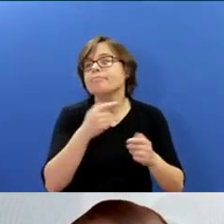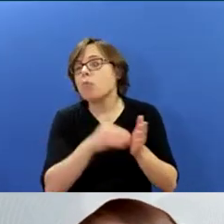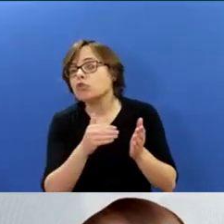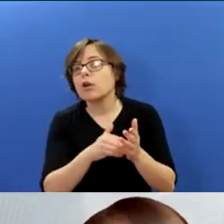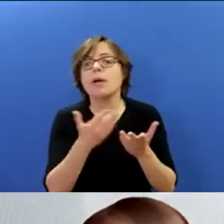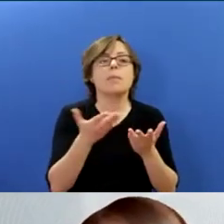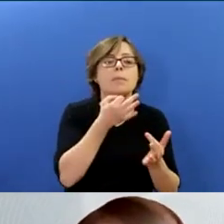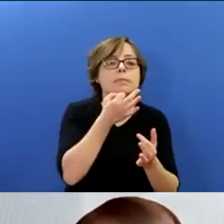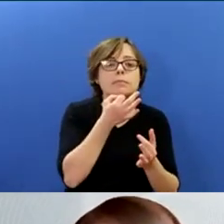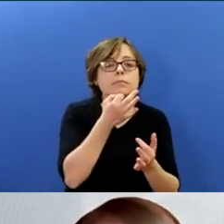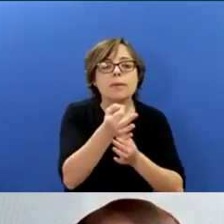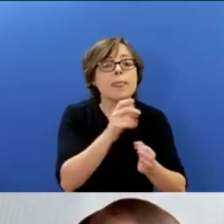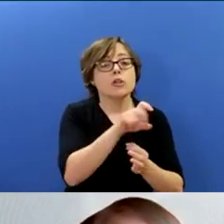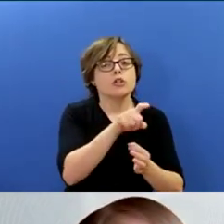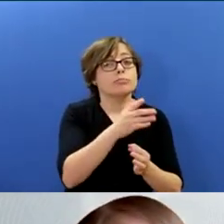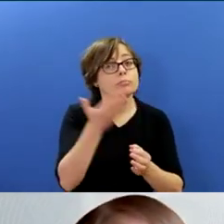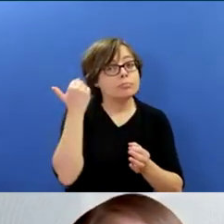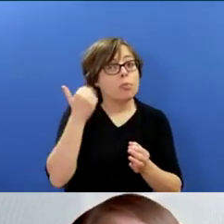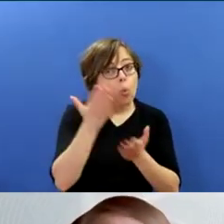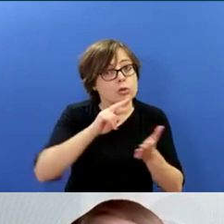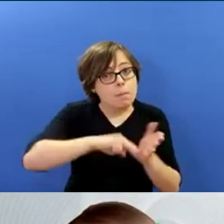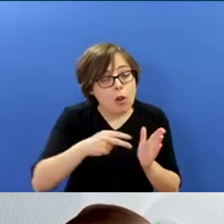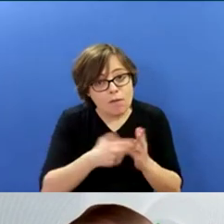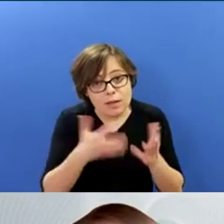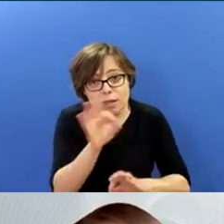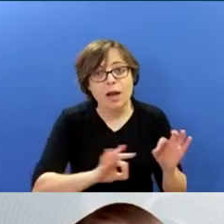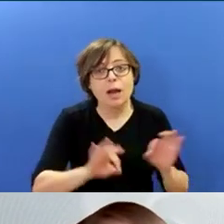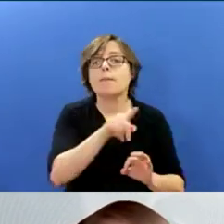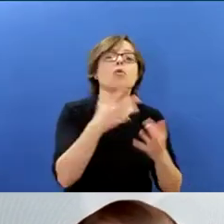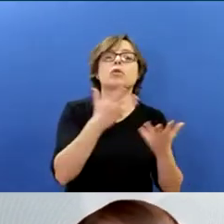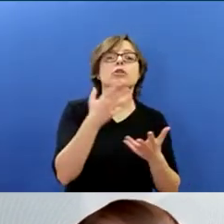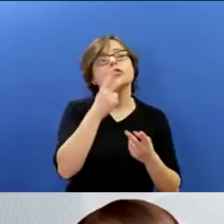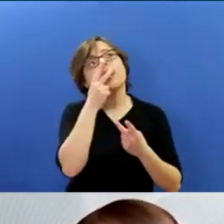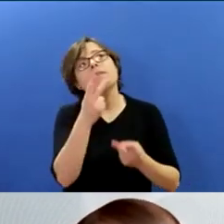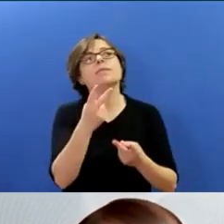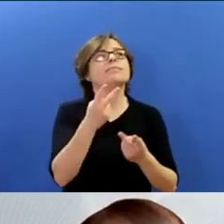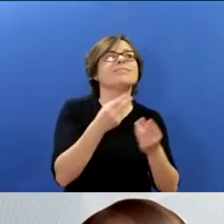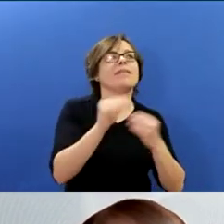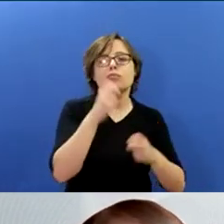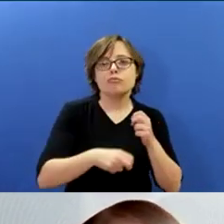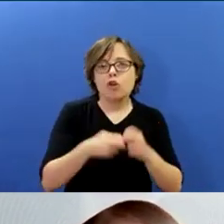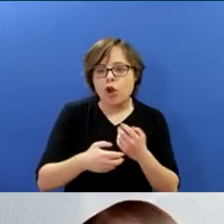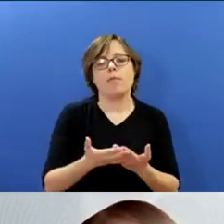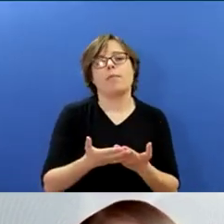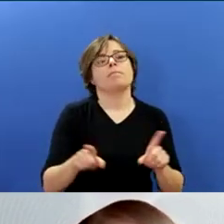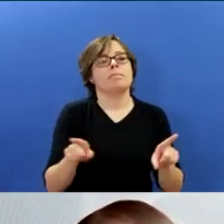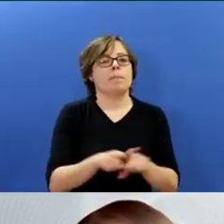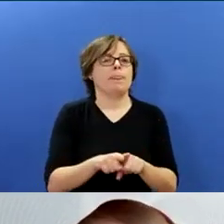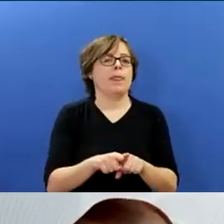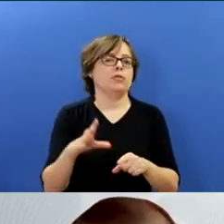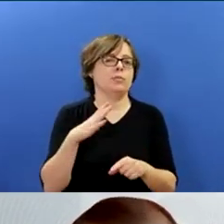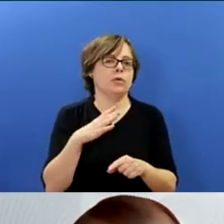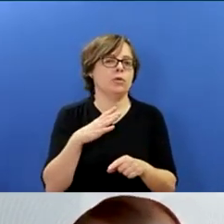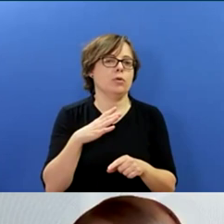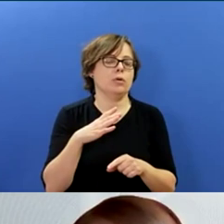the biggest hurdles and the like. And we also received some phone calls and emails. And some people wanted to